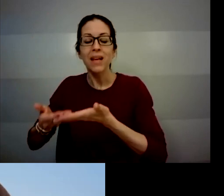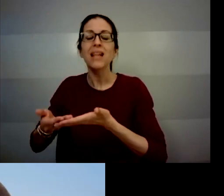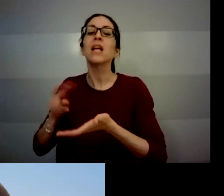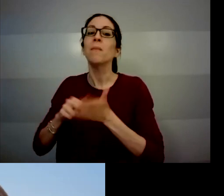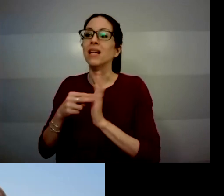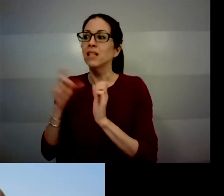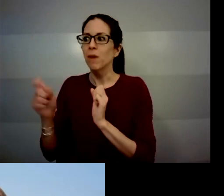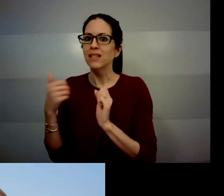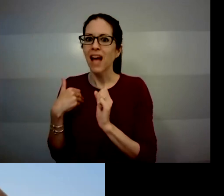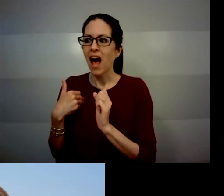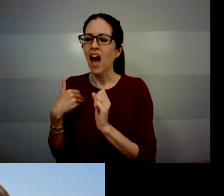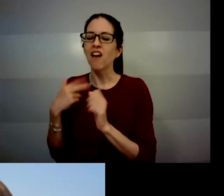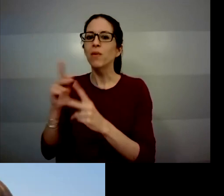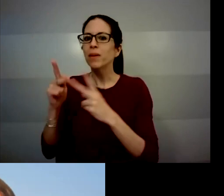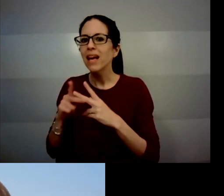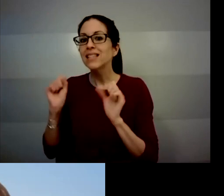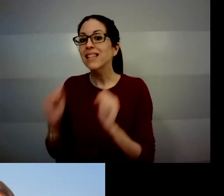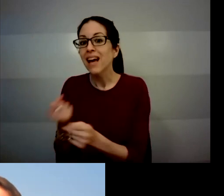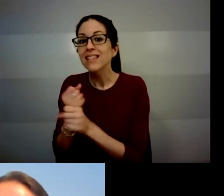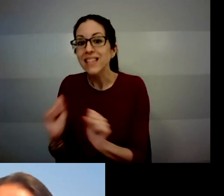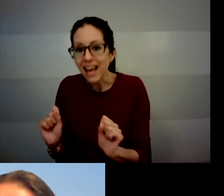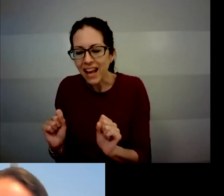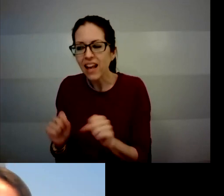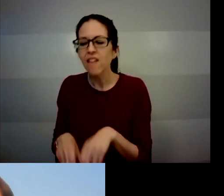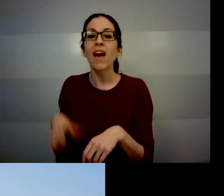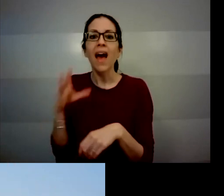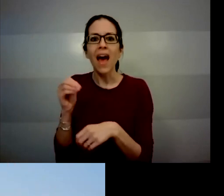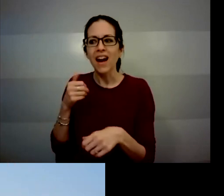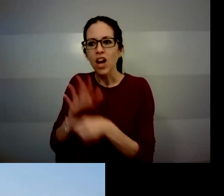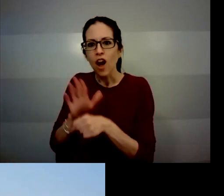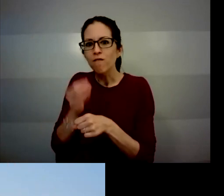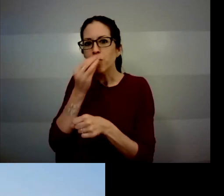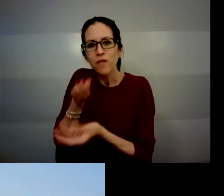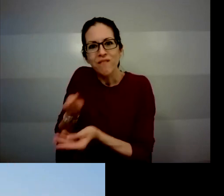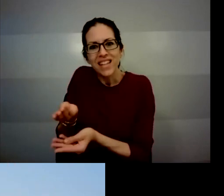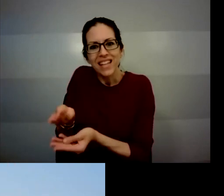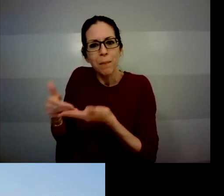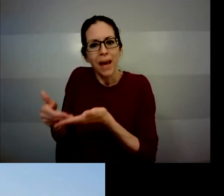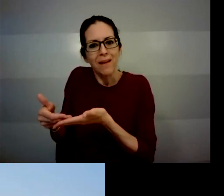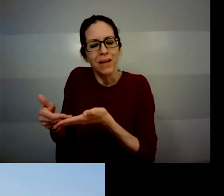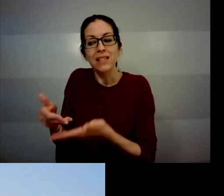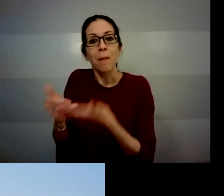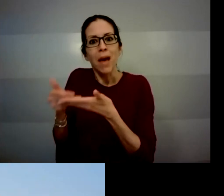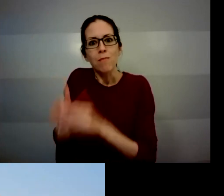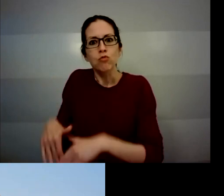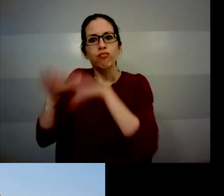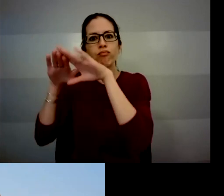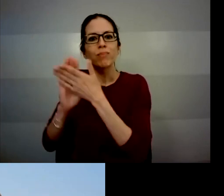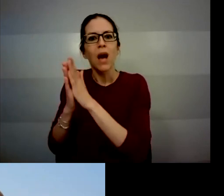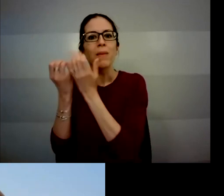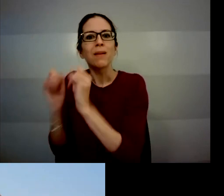to feed to their babies so that those babies can become independent and migrate down. And so we study all of those different things. We